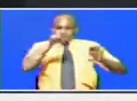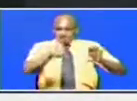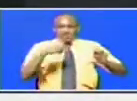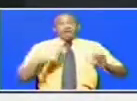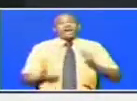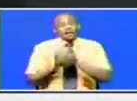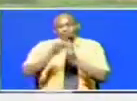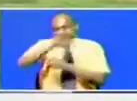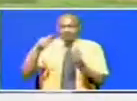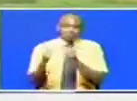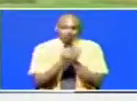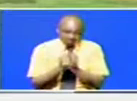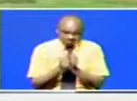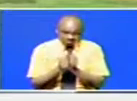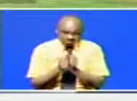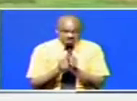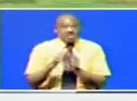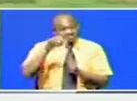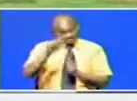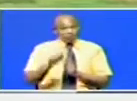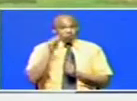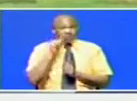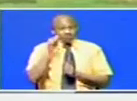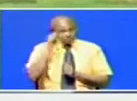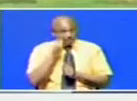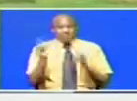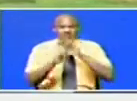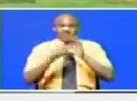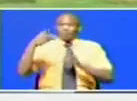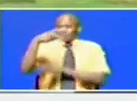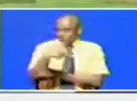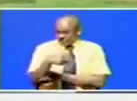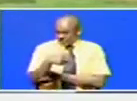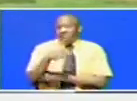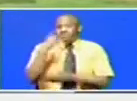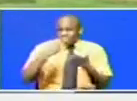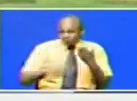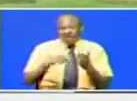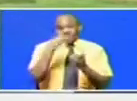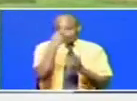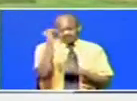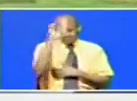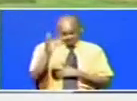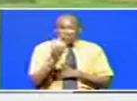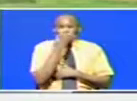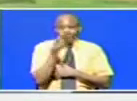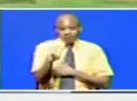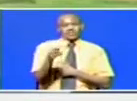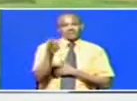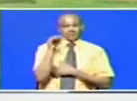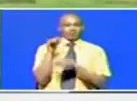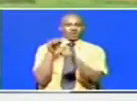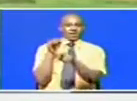accommodate all of us. According to the South Sudan Minister of Petroleum, only 30% of its oil reserves have been explored so